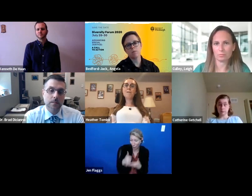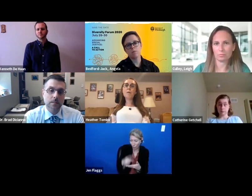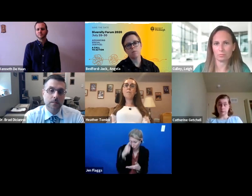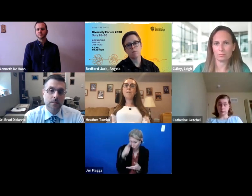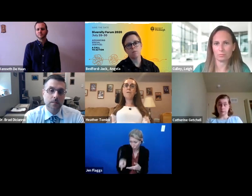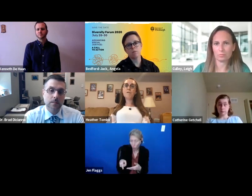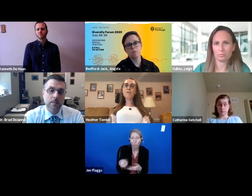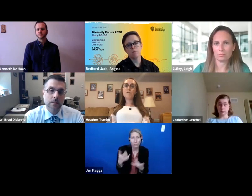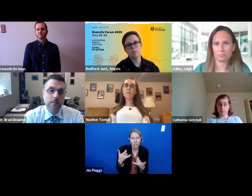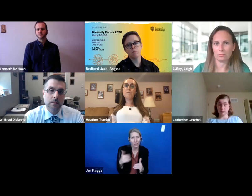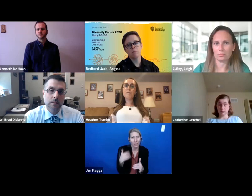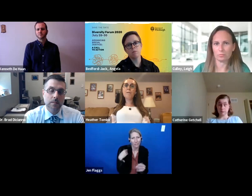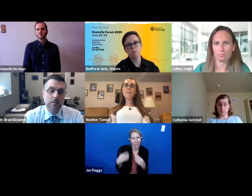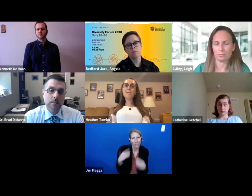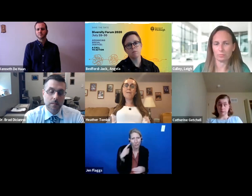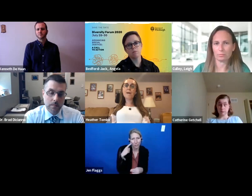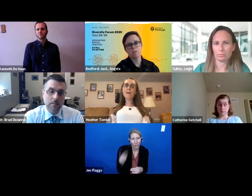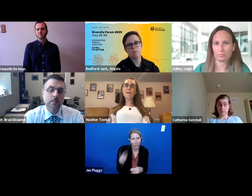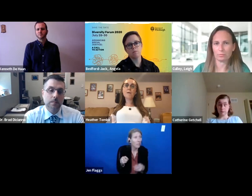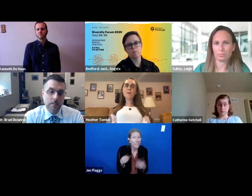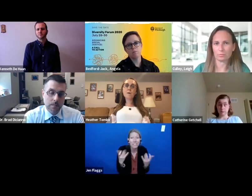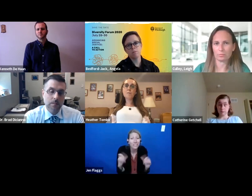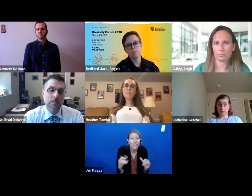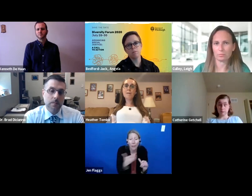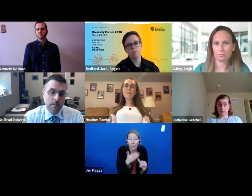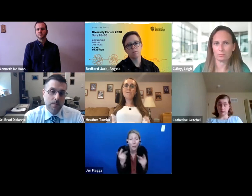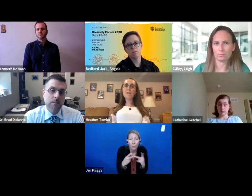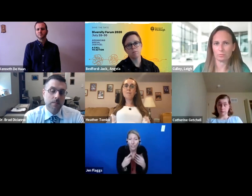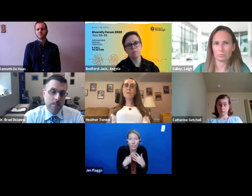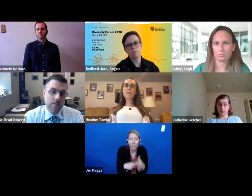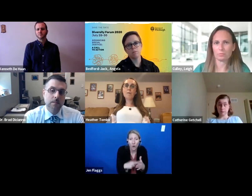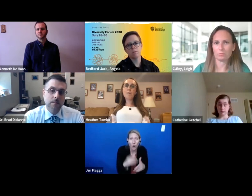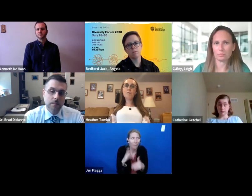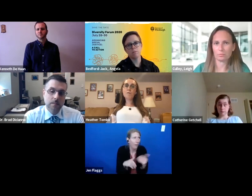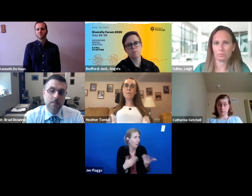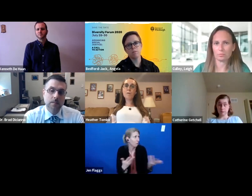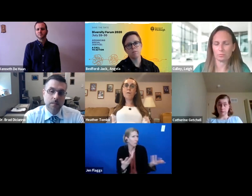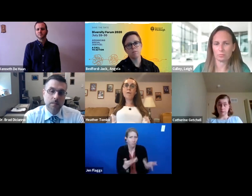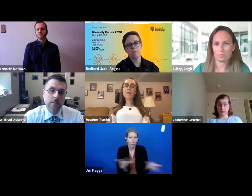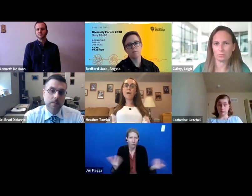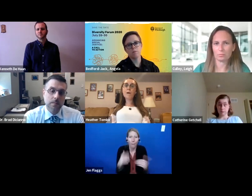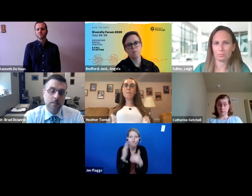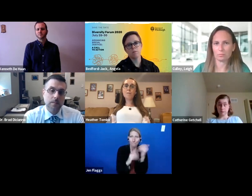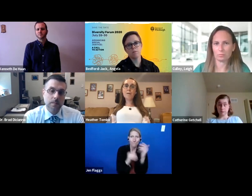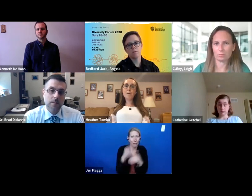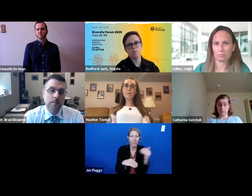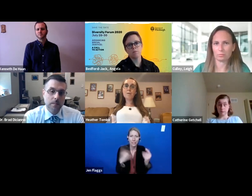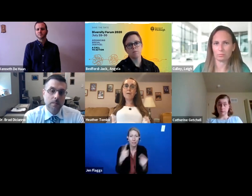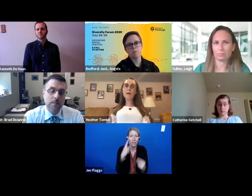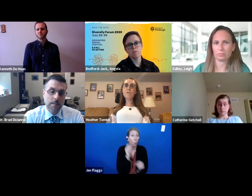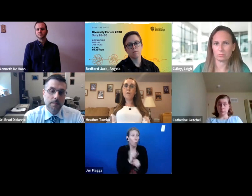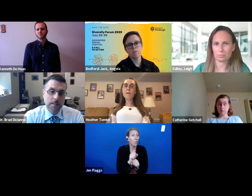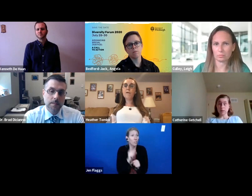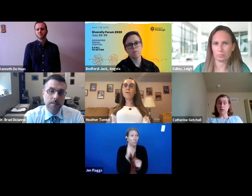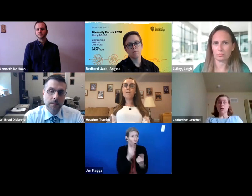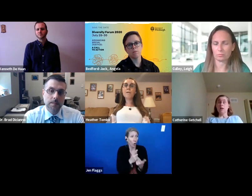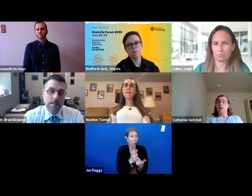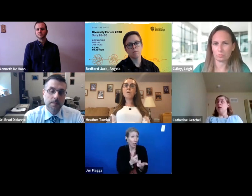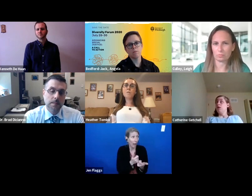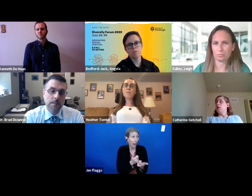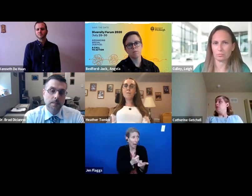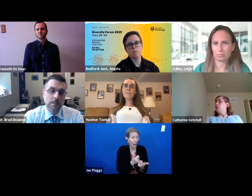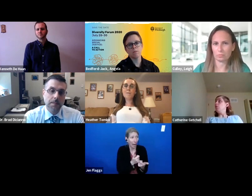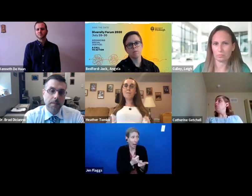but it's a better starting point than building something that works for able-bodied people and